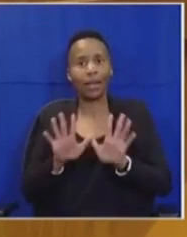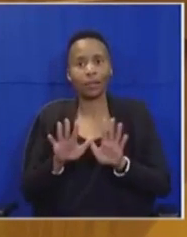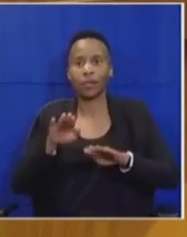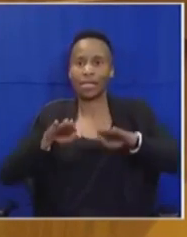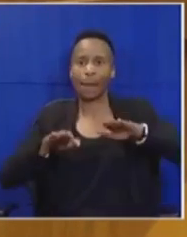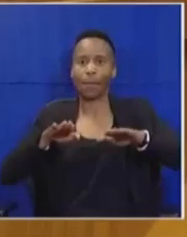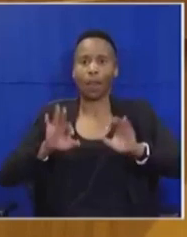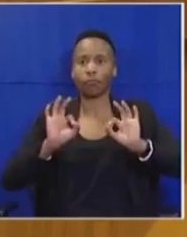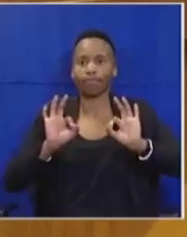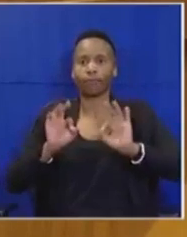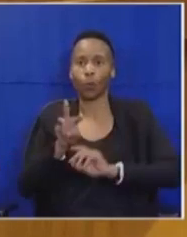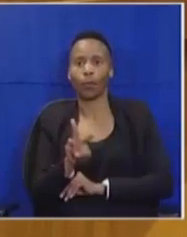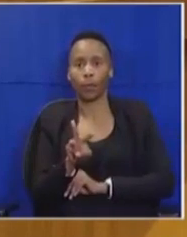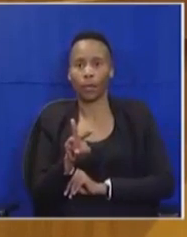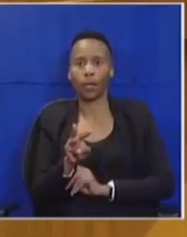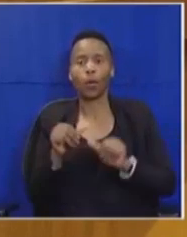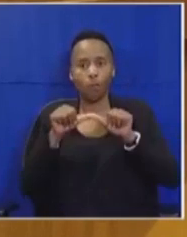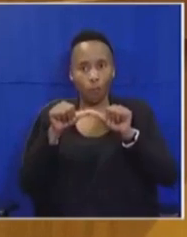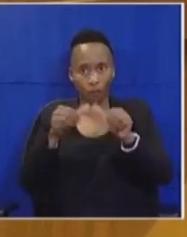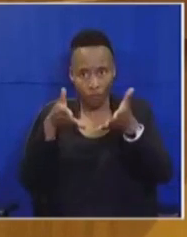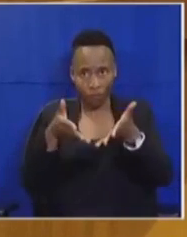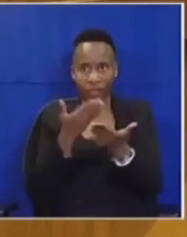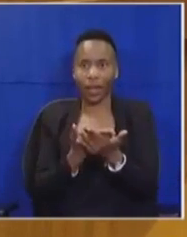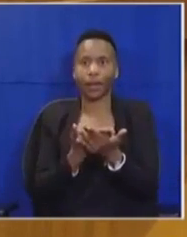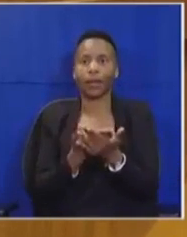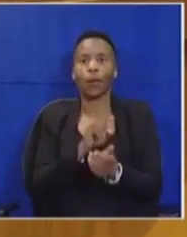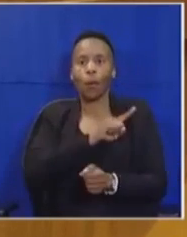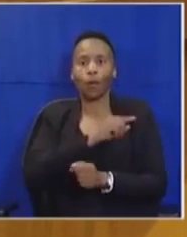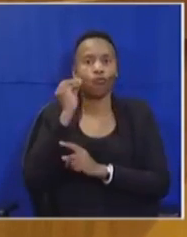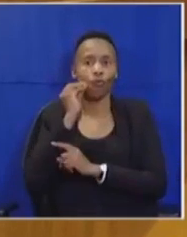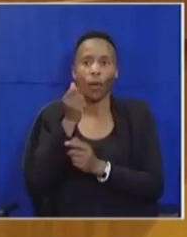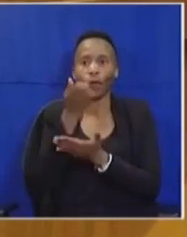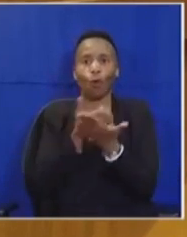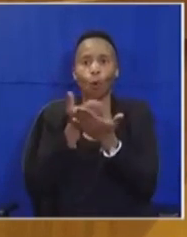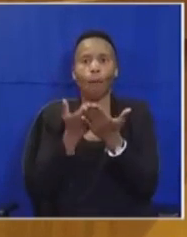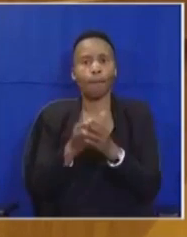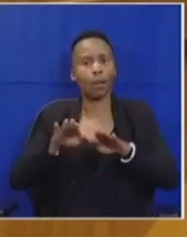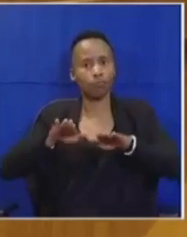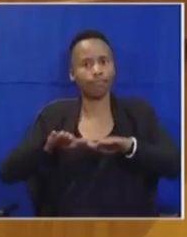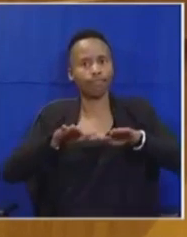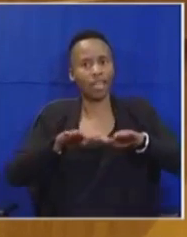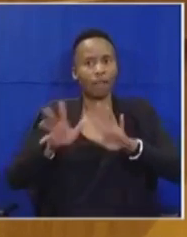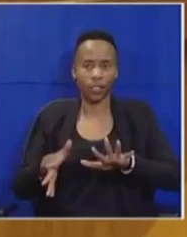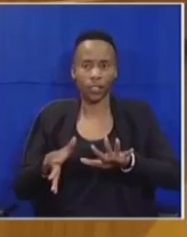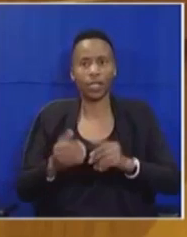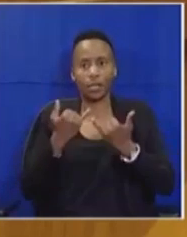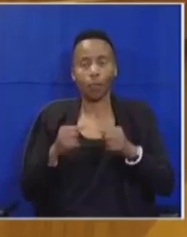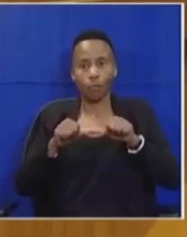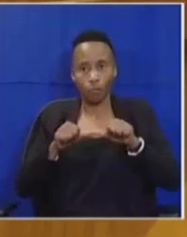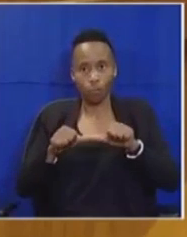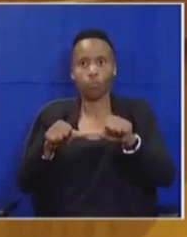move forward with greater stability in our economy, and we can move forward with our nation-building